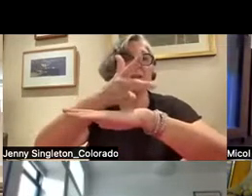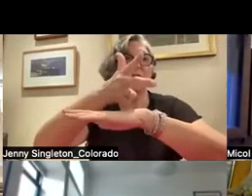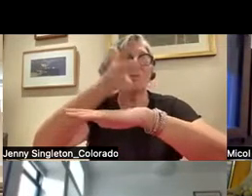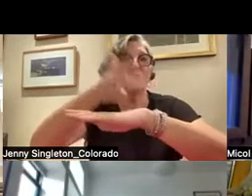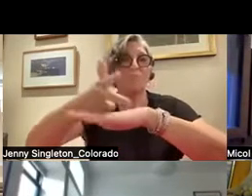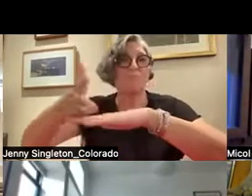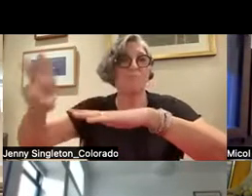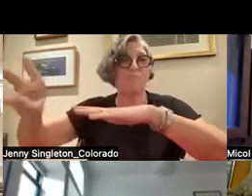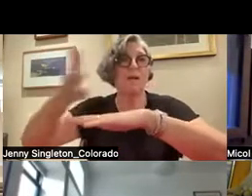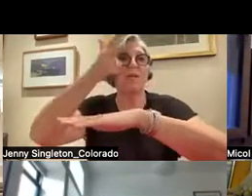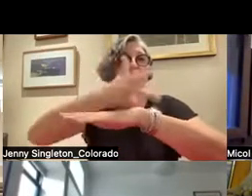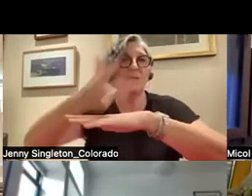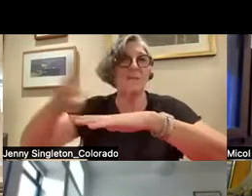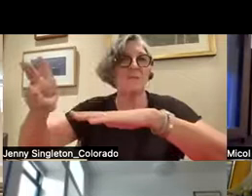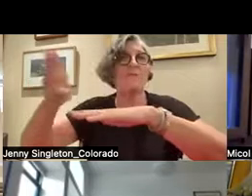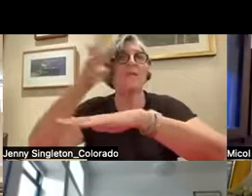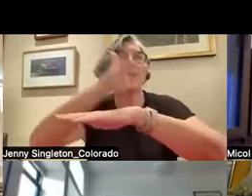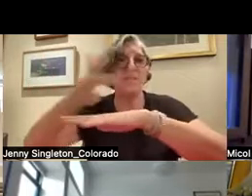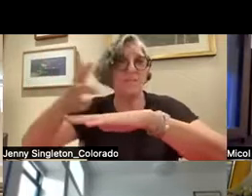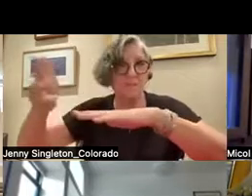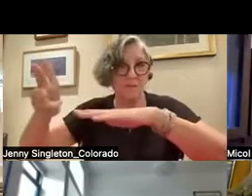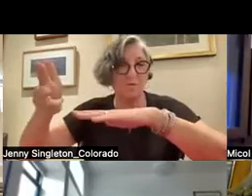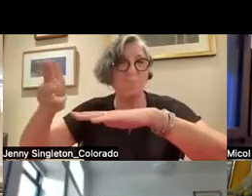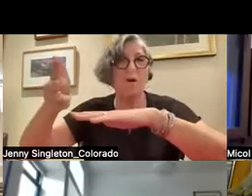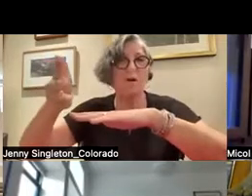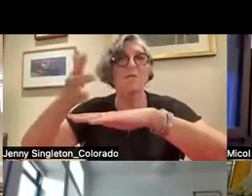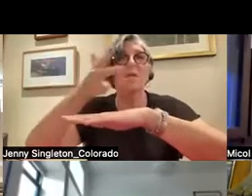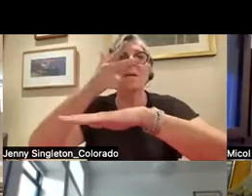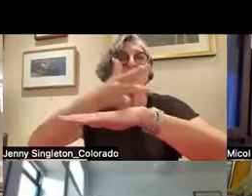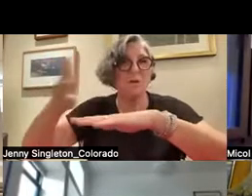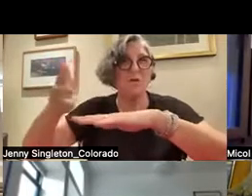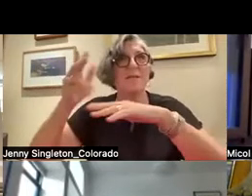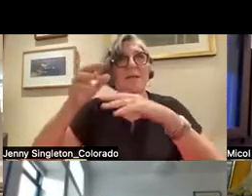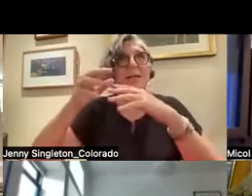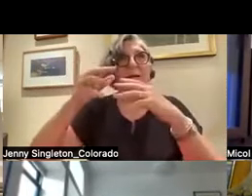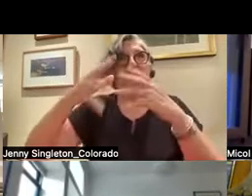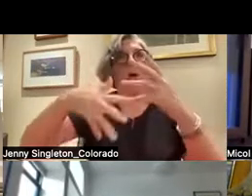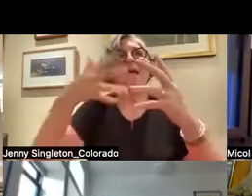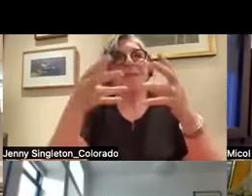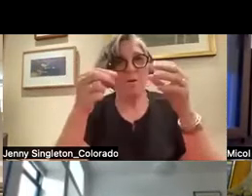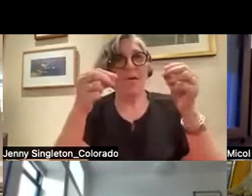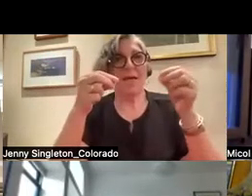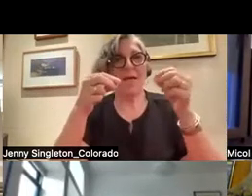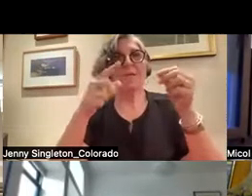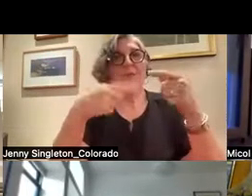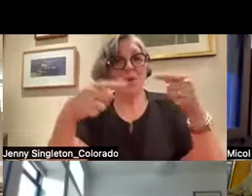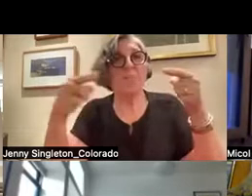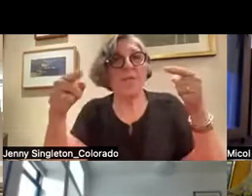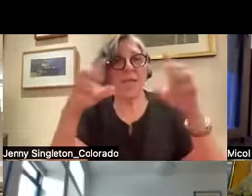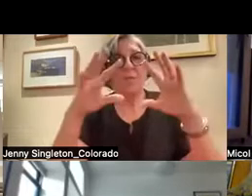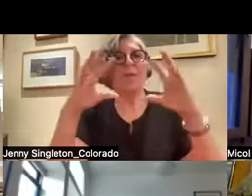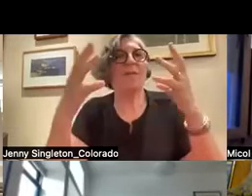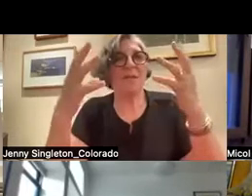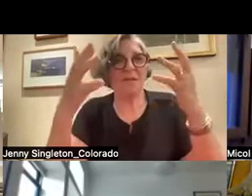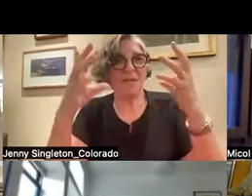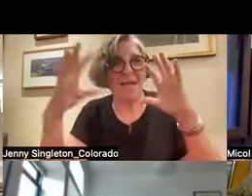then I can use this to mean lots of vehicles parked. So there is a way that you can